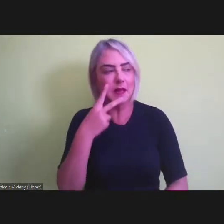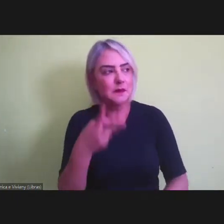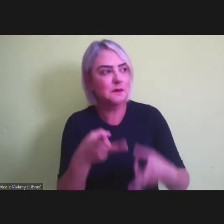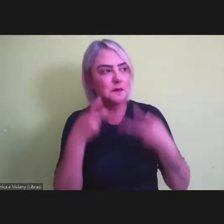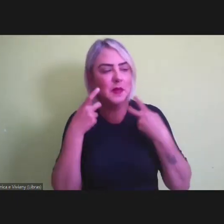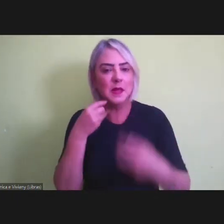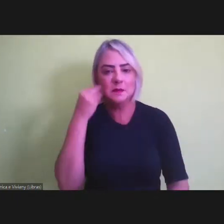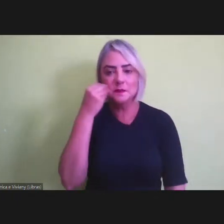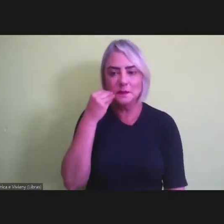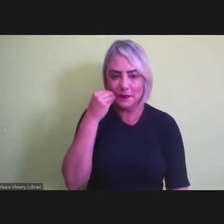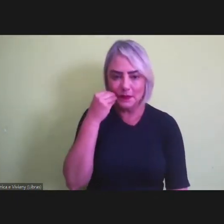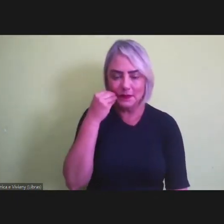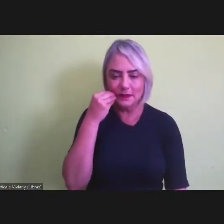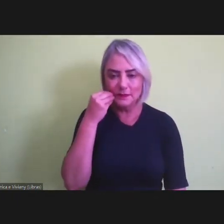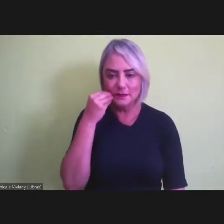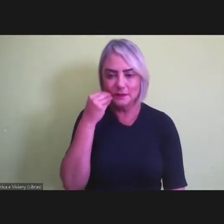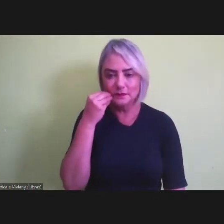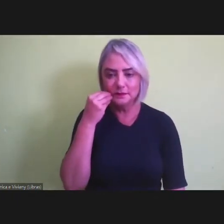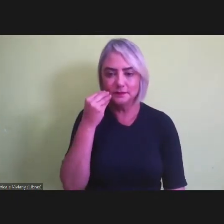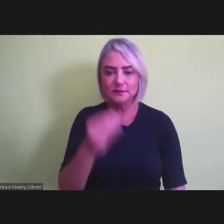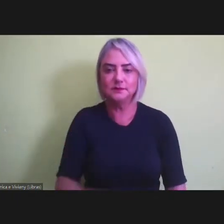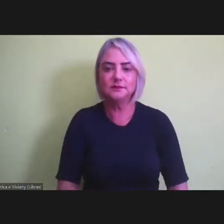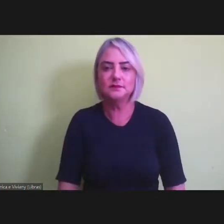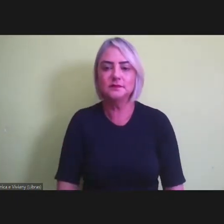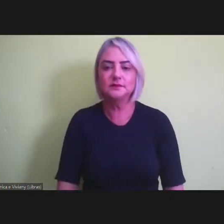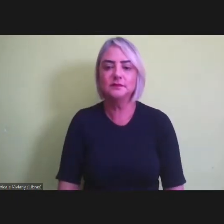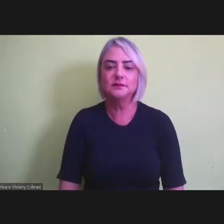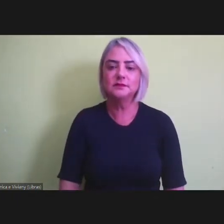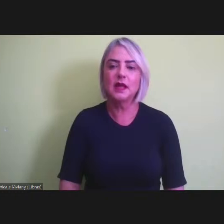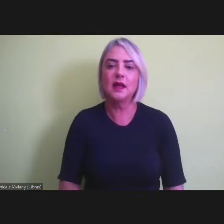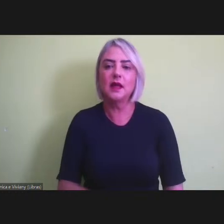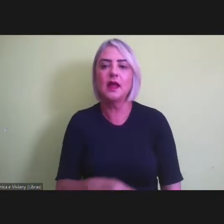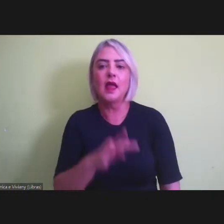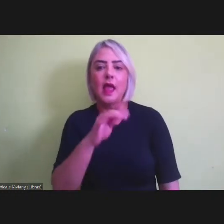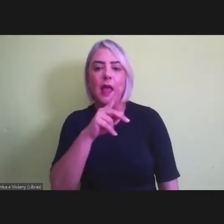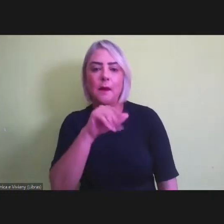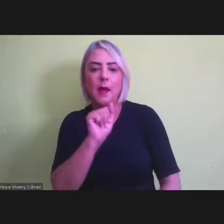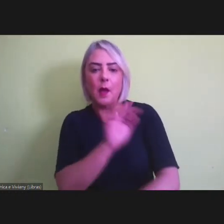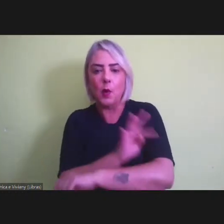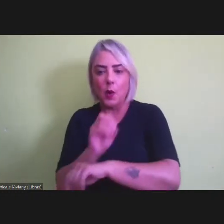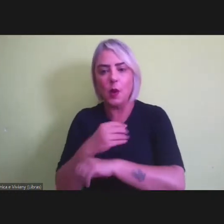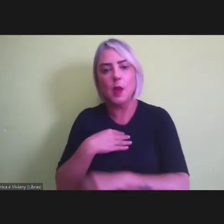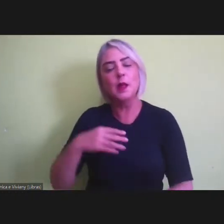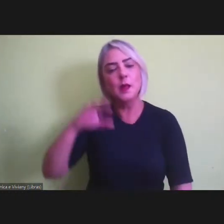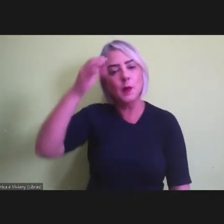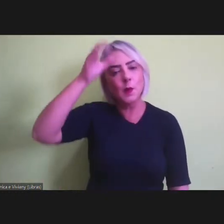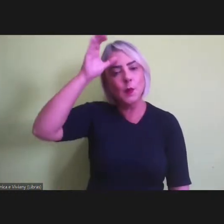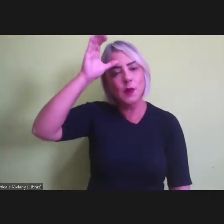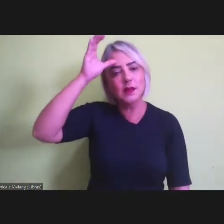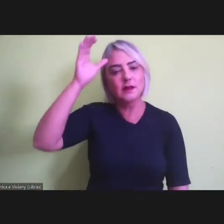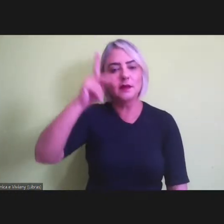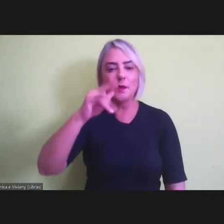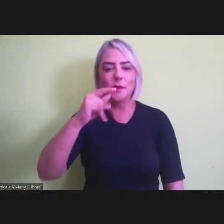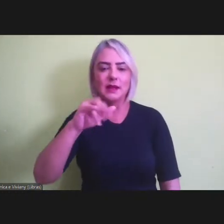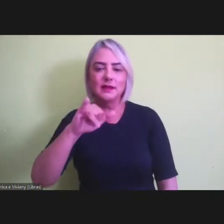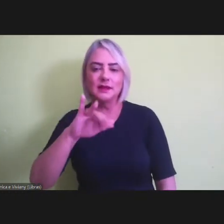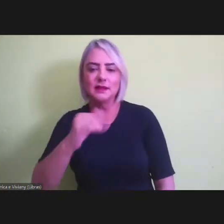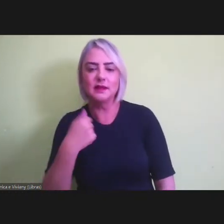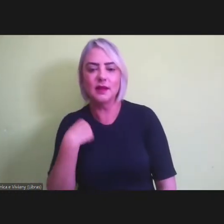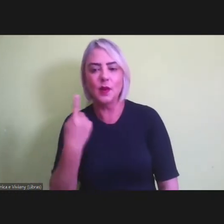also emotional to see the experiences of Palmas with Fernanda and Curitiba